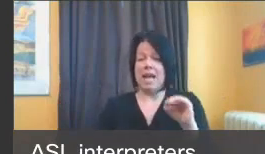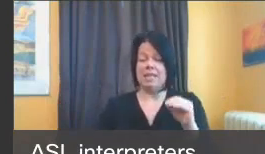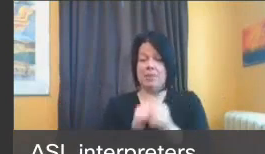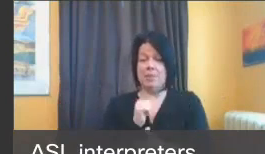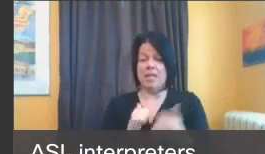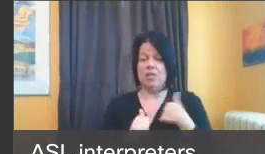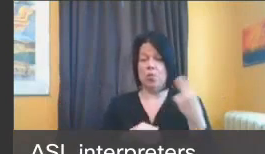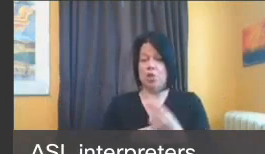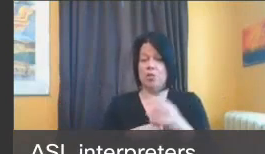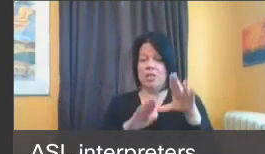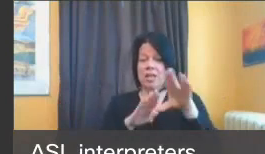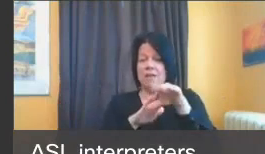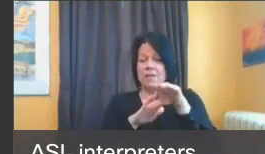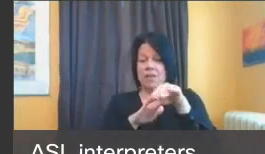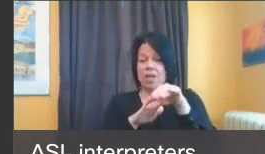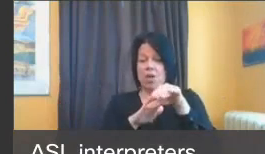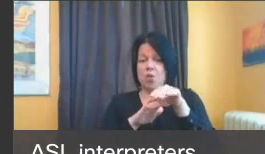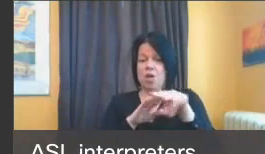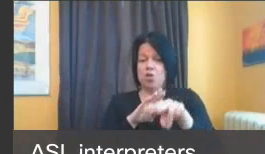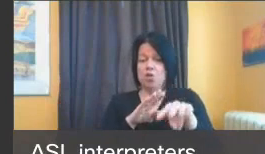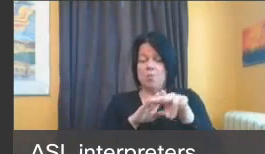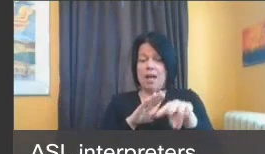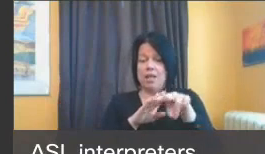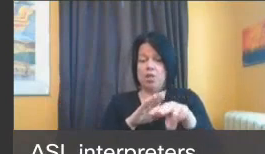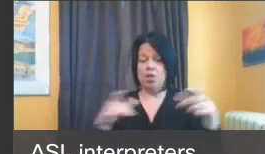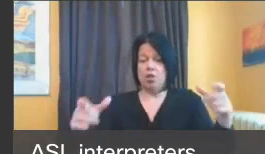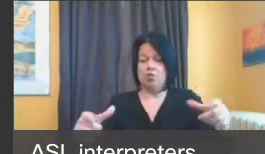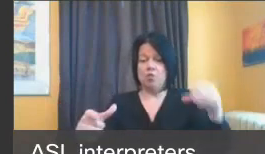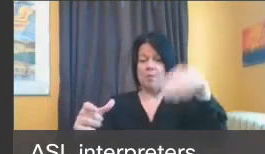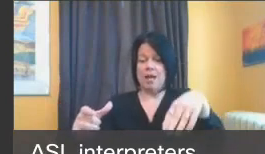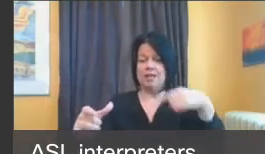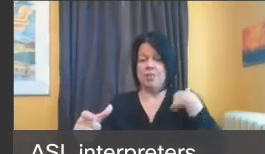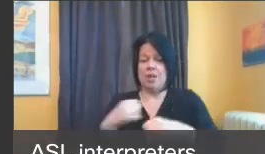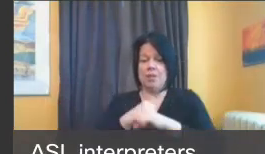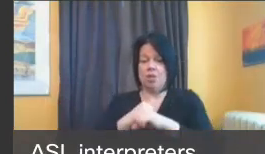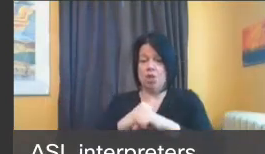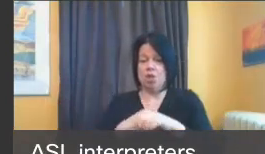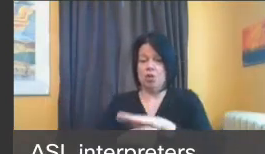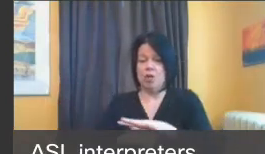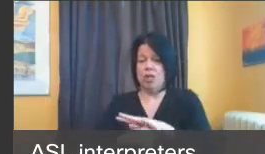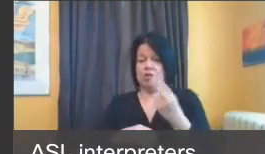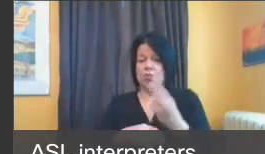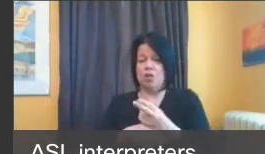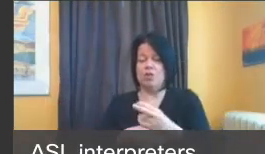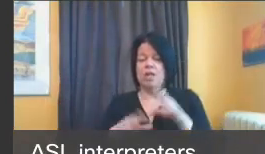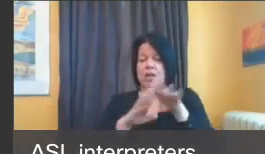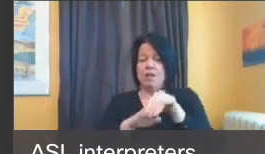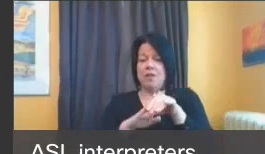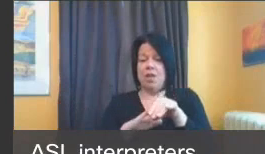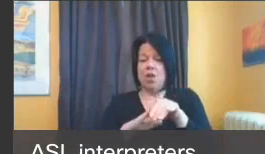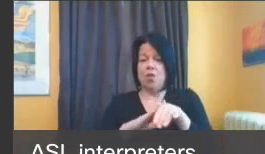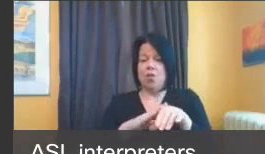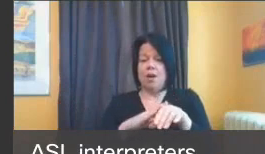video surveillance to monitor our drop boxes. And we had the drop boxes in secure locations. We did use video monitoring. We had